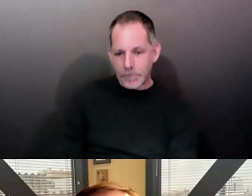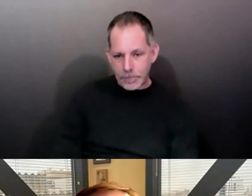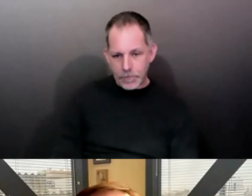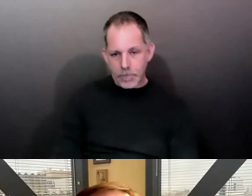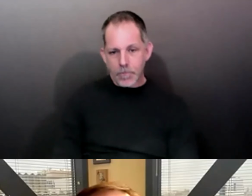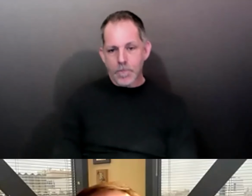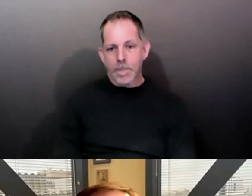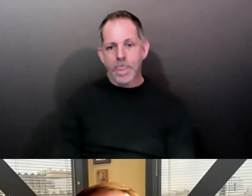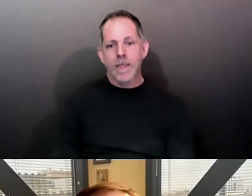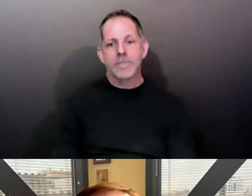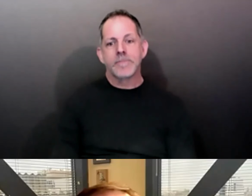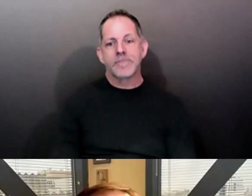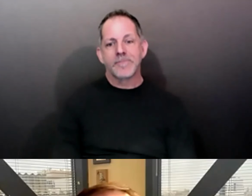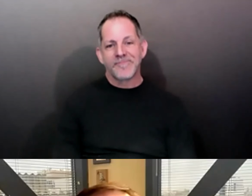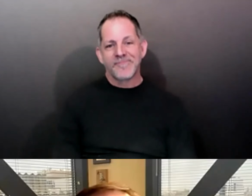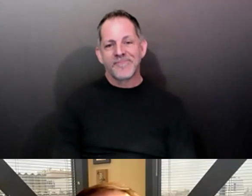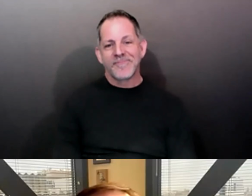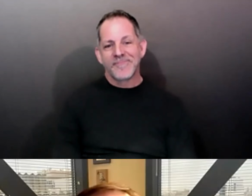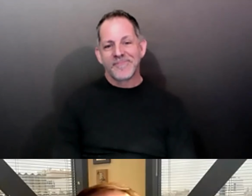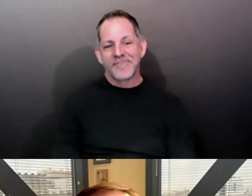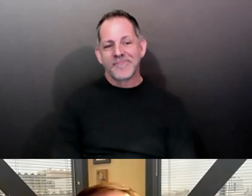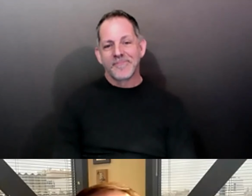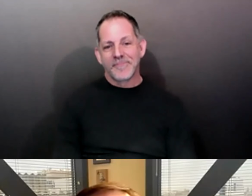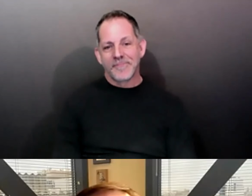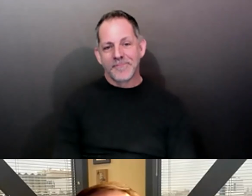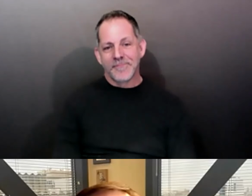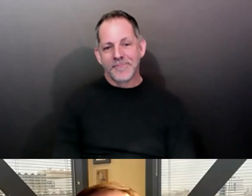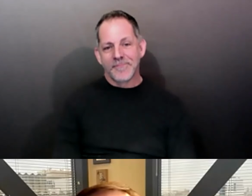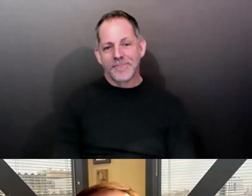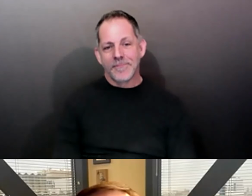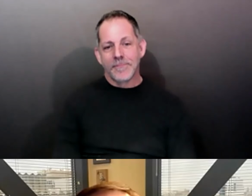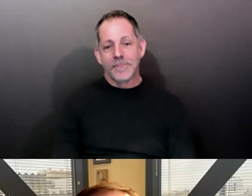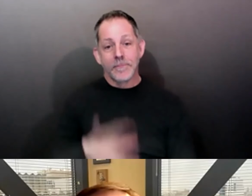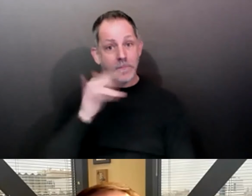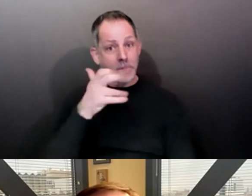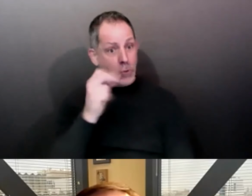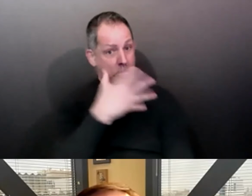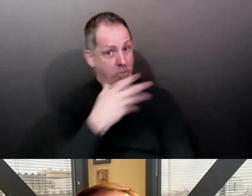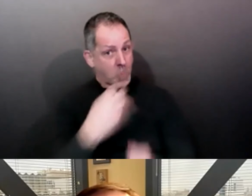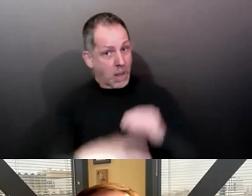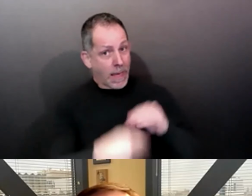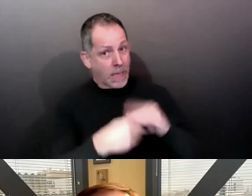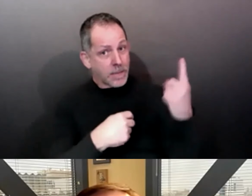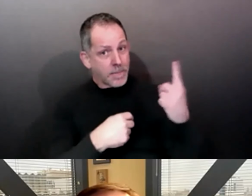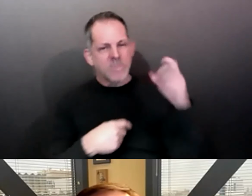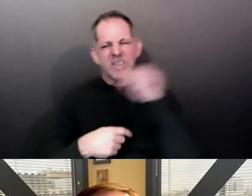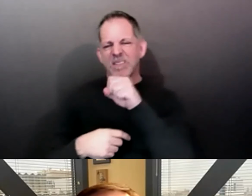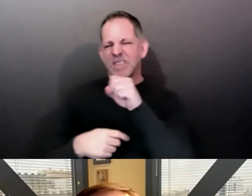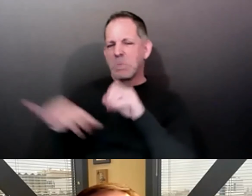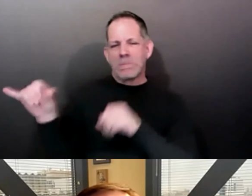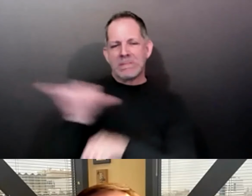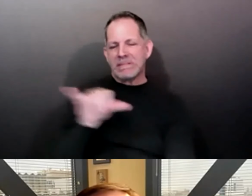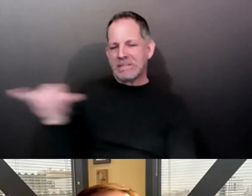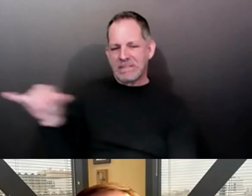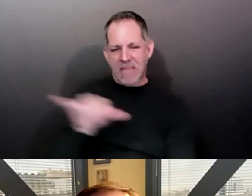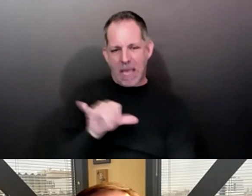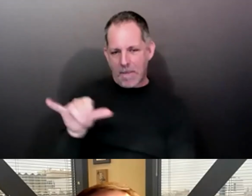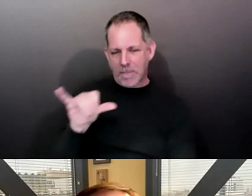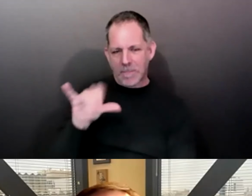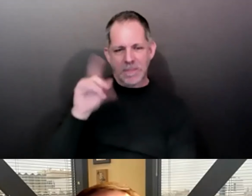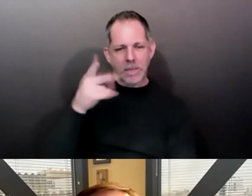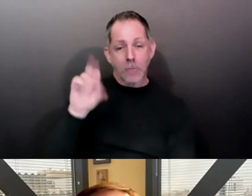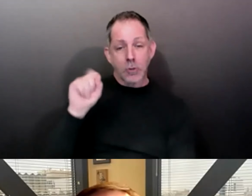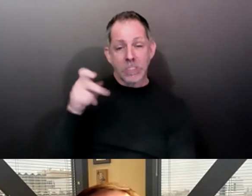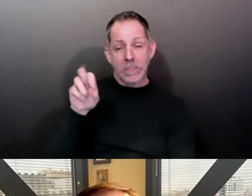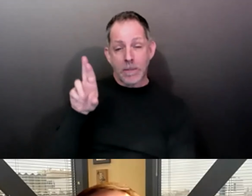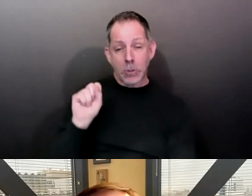Jason, did you have something to add? Yeah, I was just going to add exactly what Dr. Spitter said, is that we are looking at within our planning how we can establish